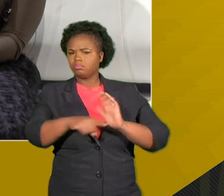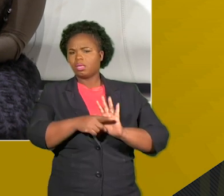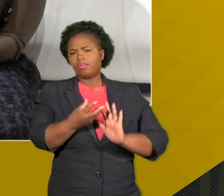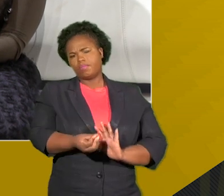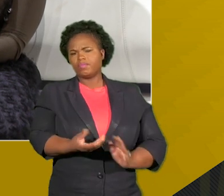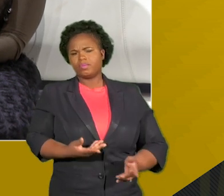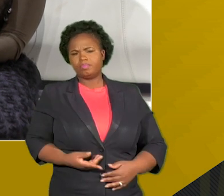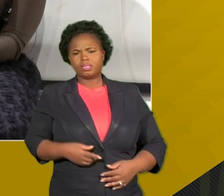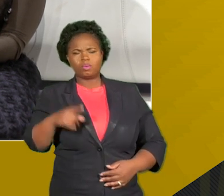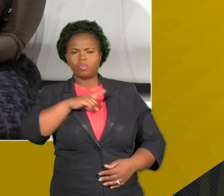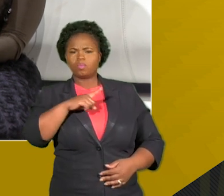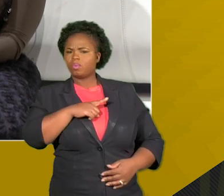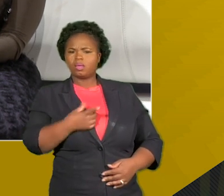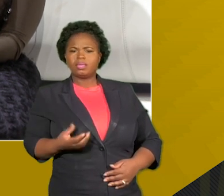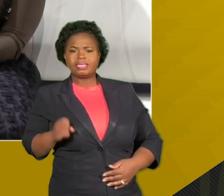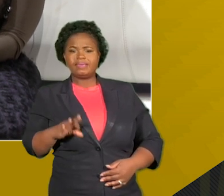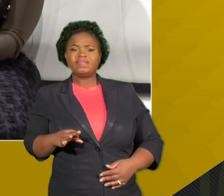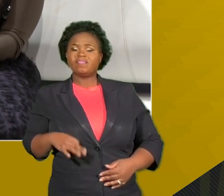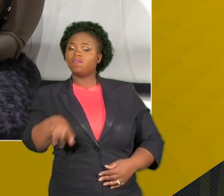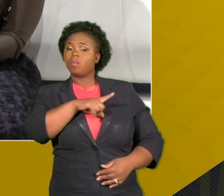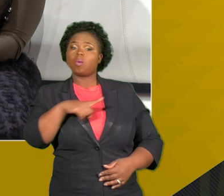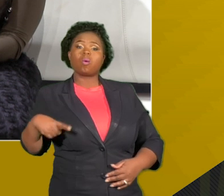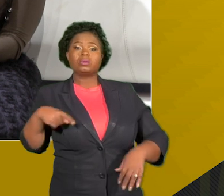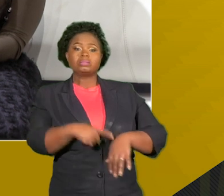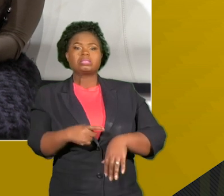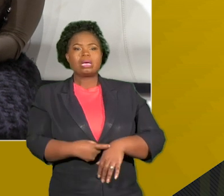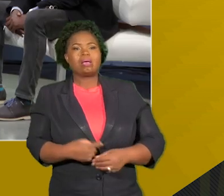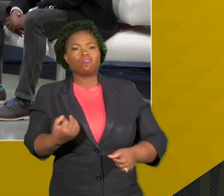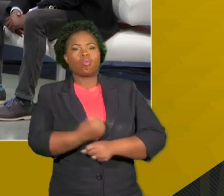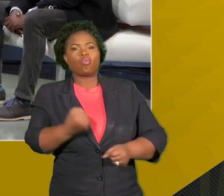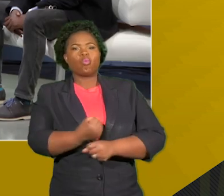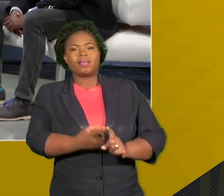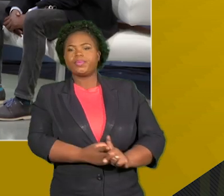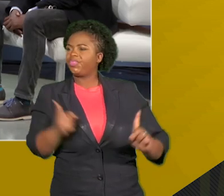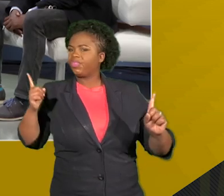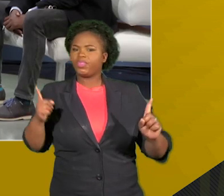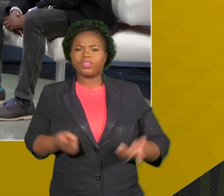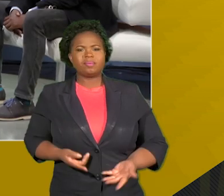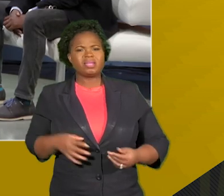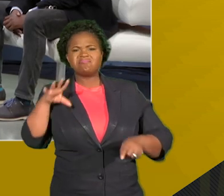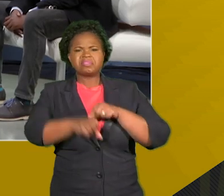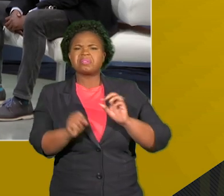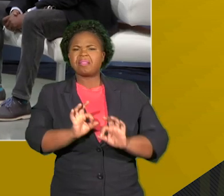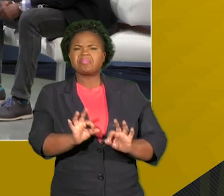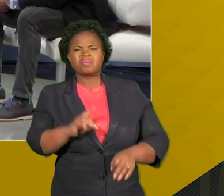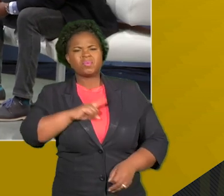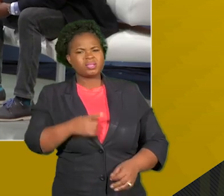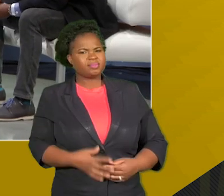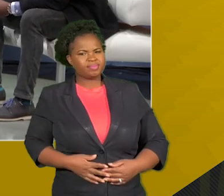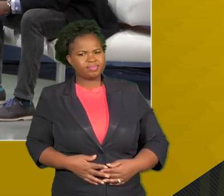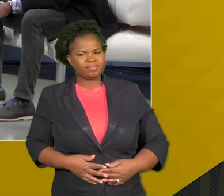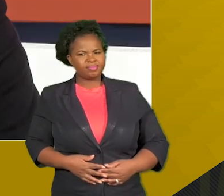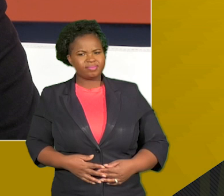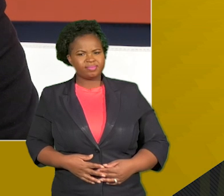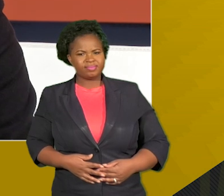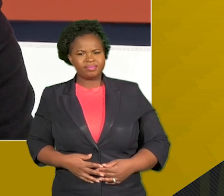kubenzima to track down operators kate site, as men ongesona? Is it because, mhlampe, awekho transparent ending law? I mean,